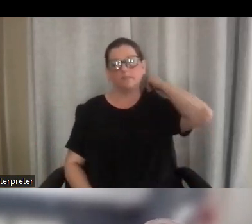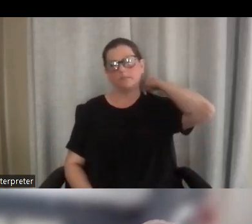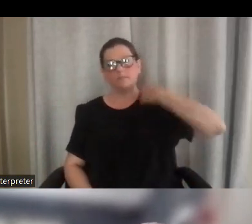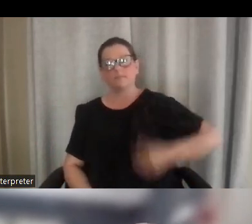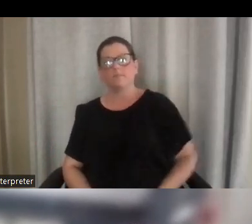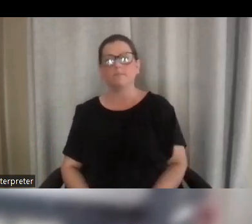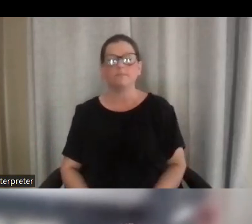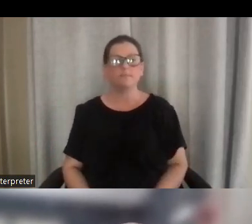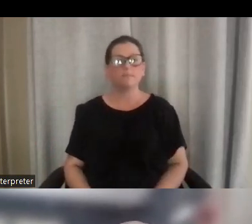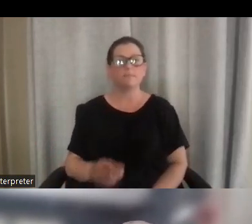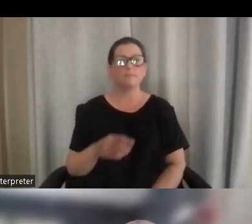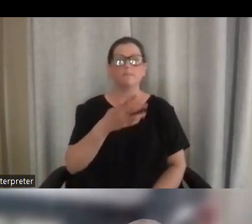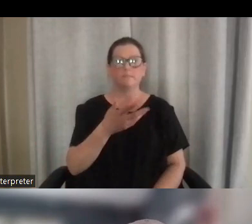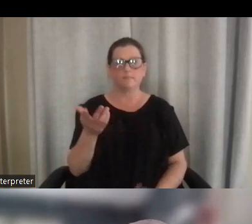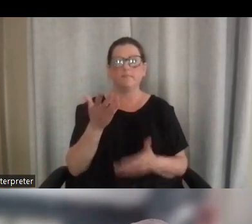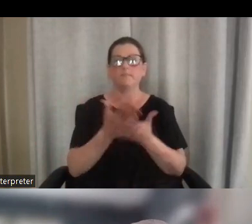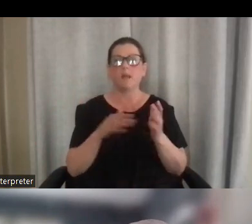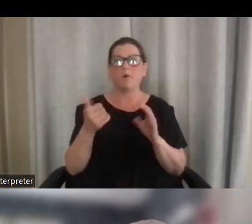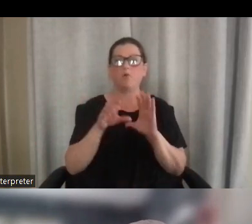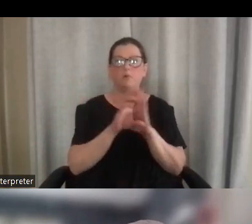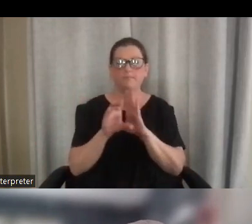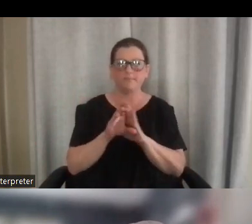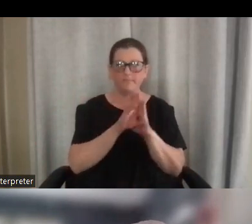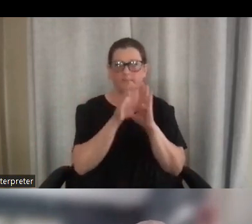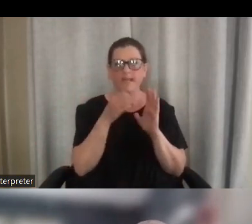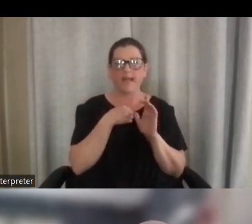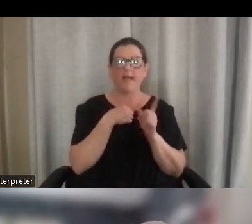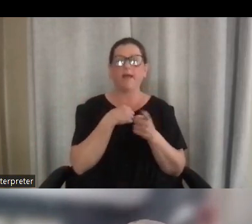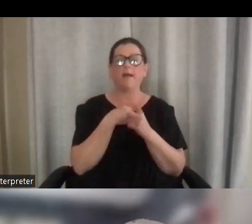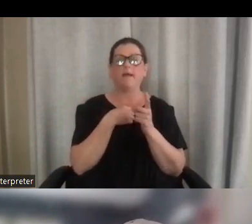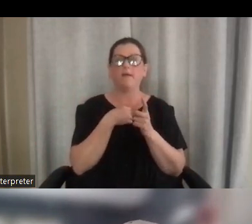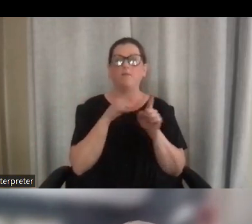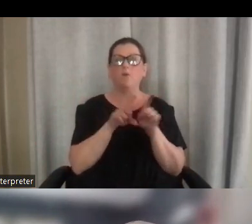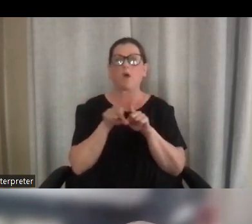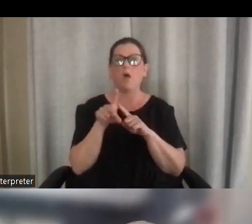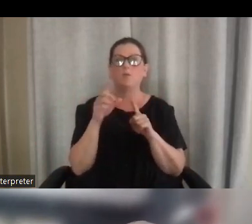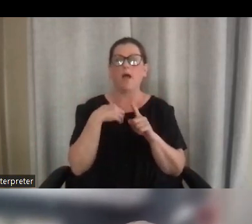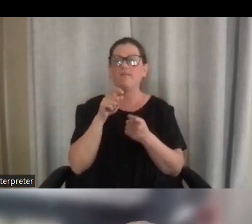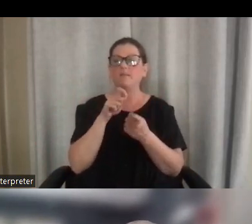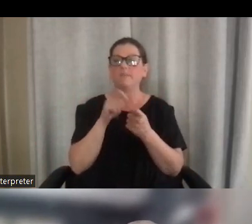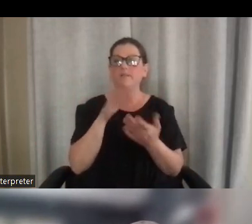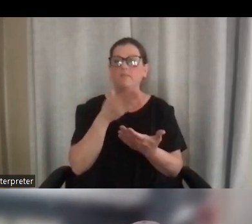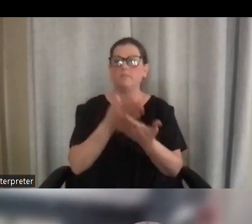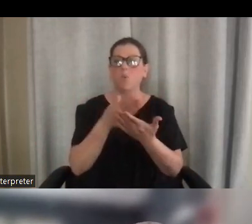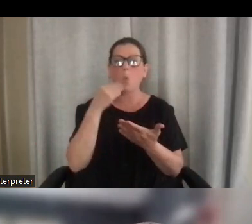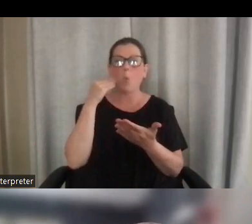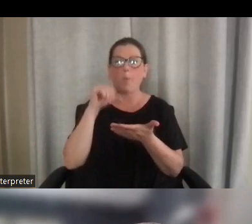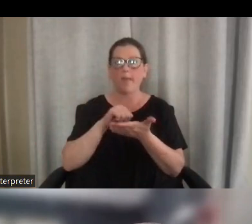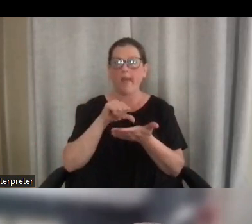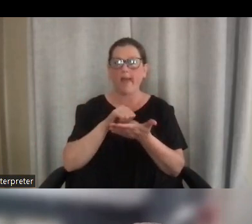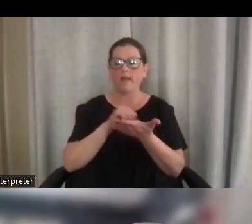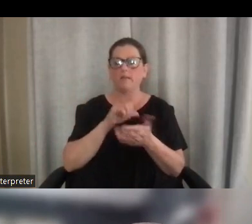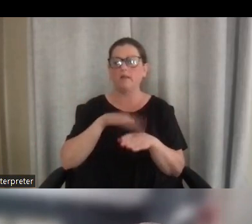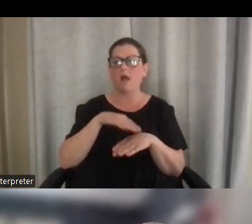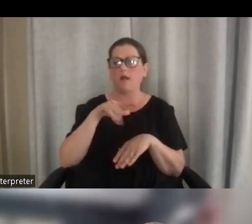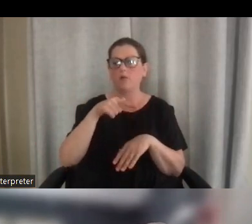So you can see here some of our other campaign images. We also had a landing page that was available through a QR code on